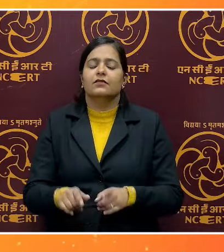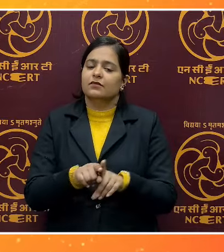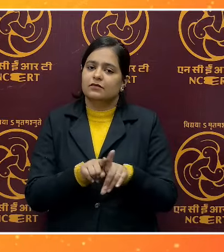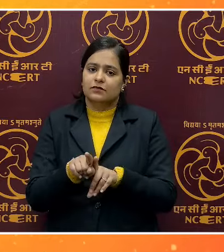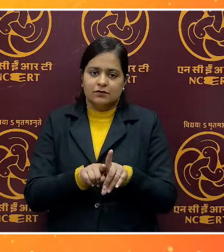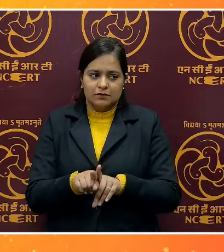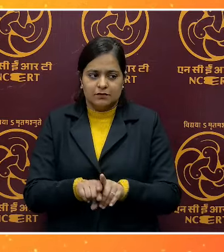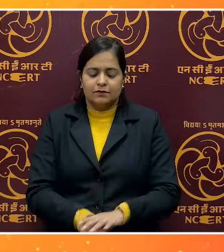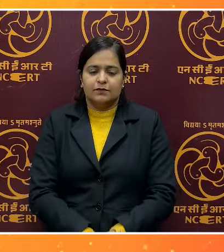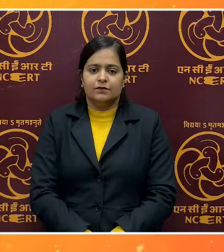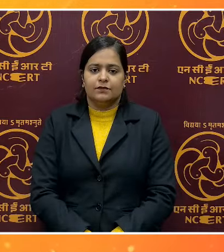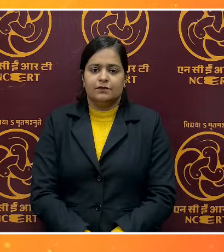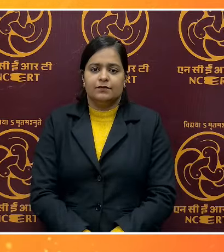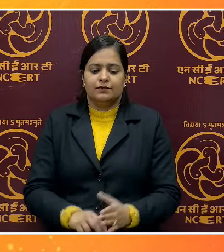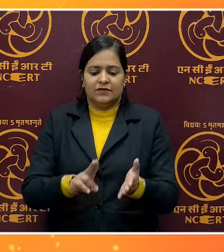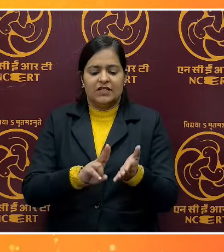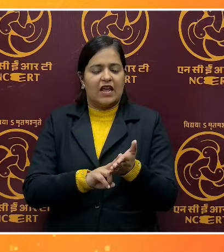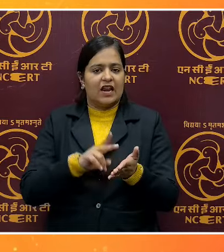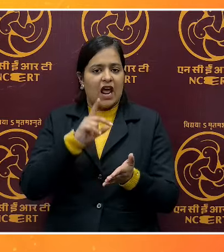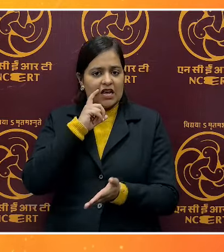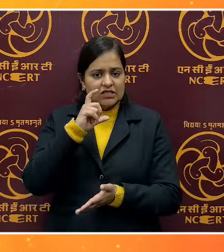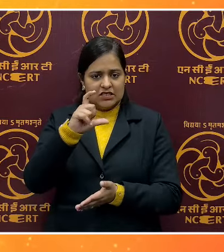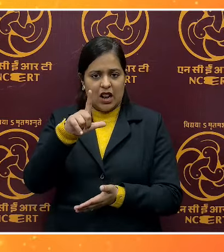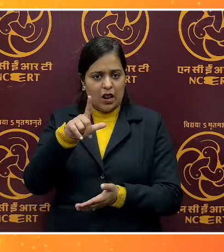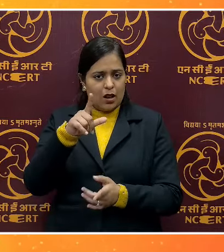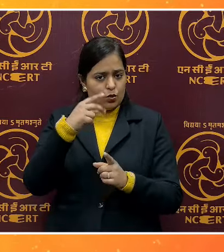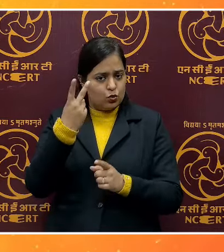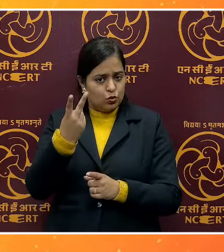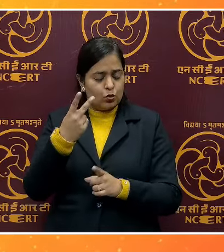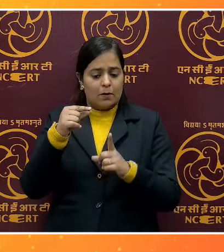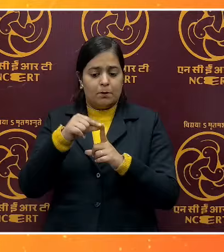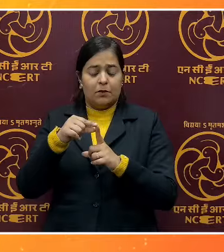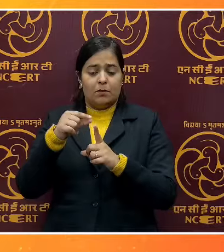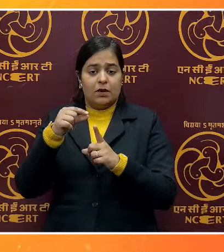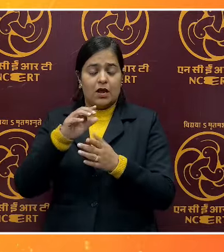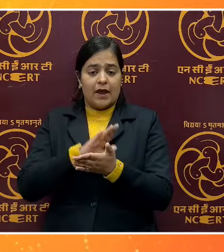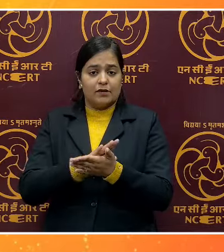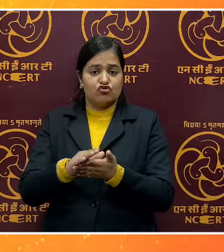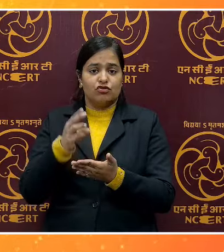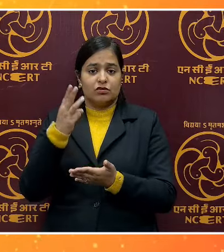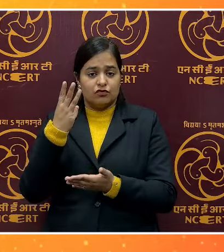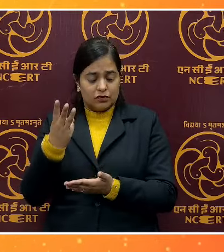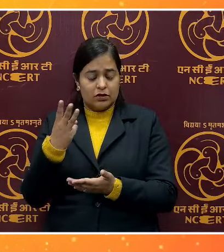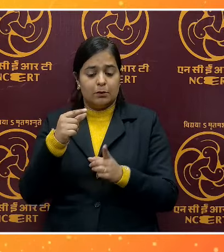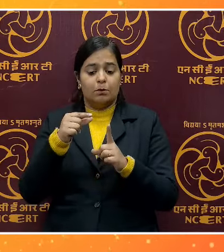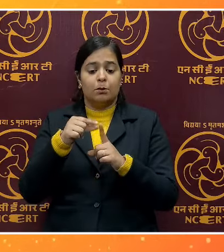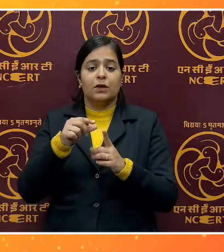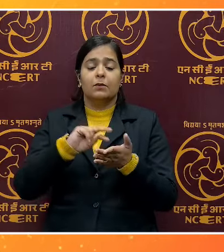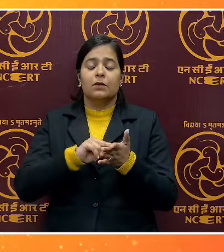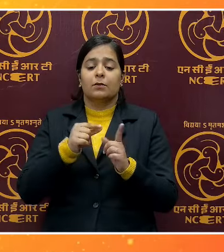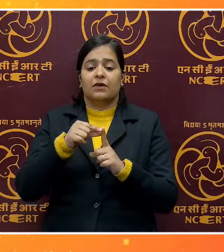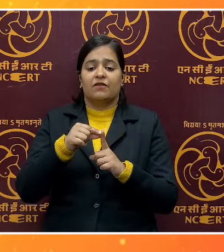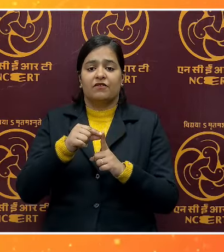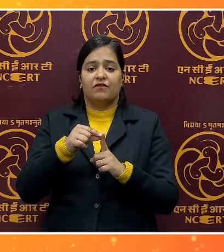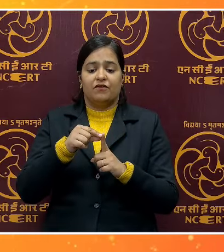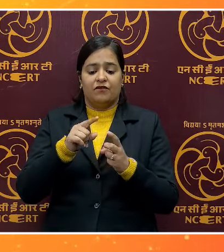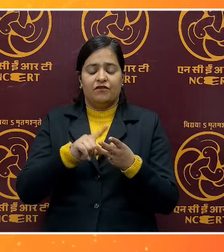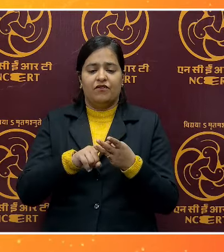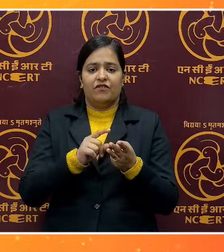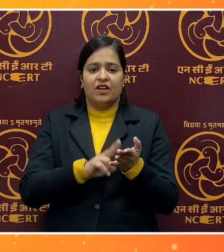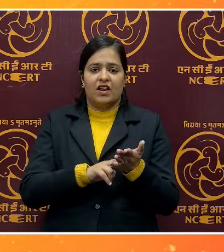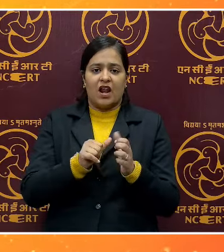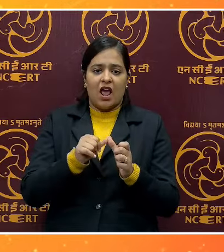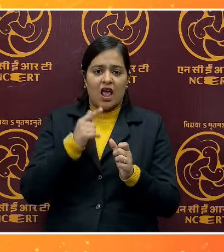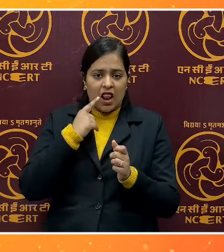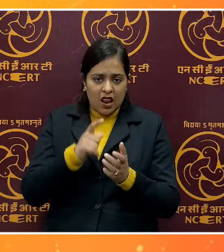example, NiCl2 PPH3 whole twice. PH means phenyl, is like benzene ring